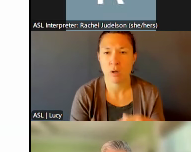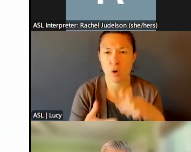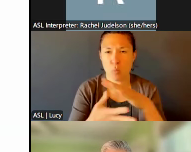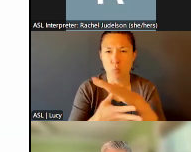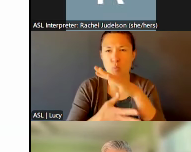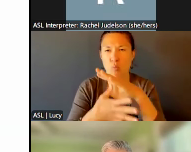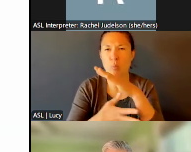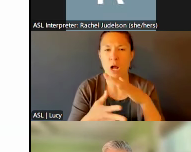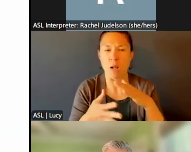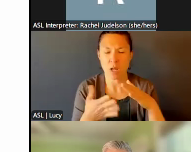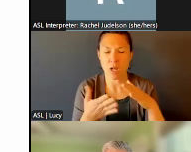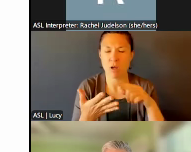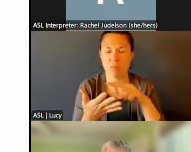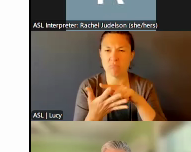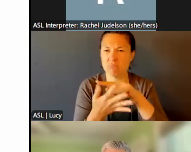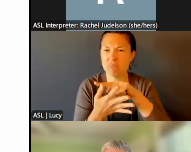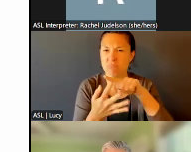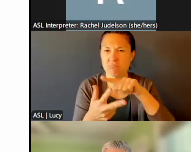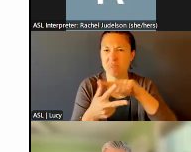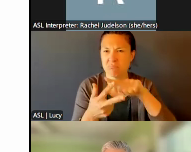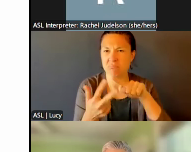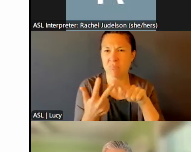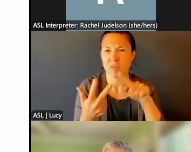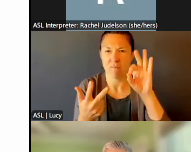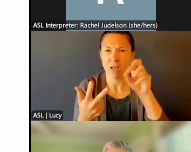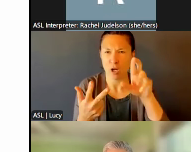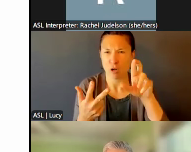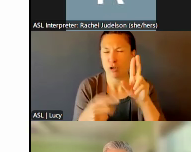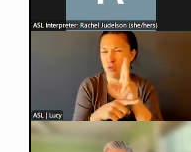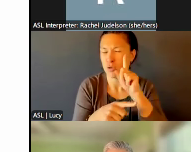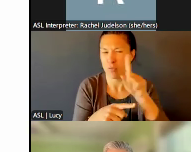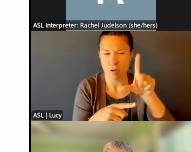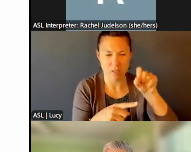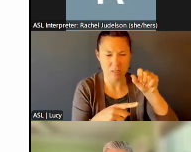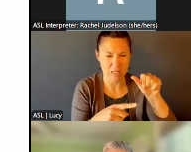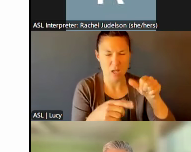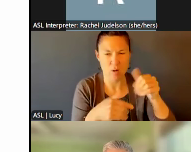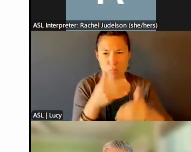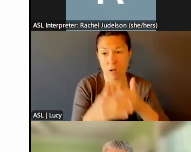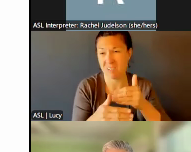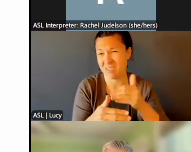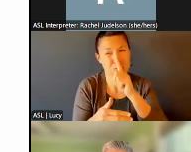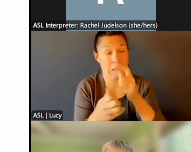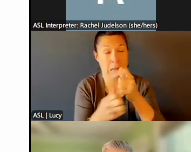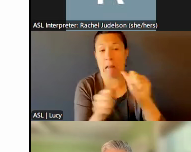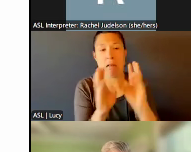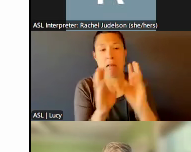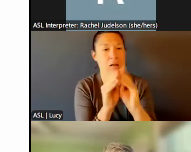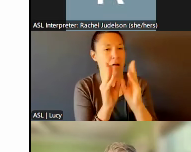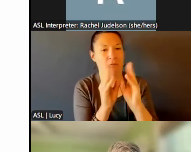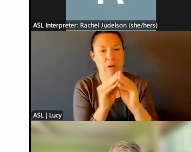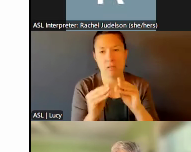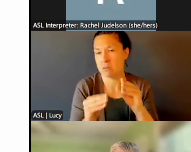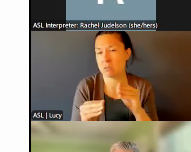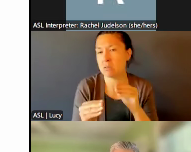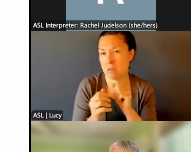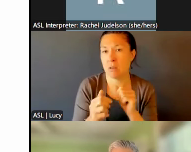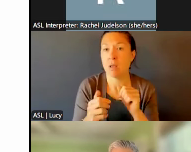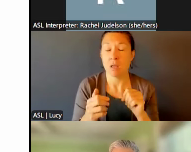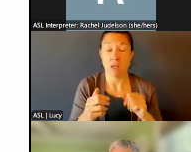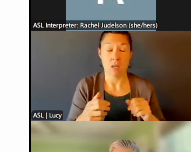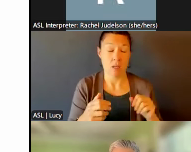can also use for the review process at just about any other conference. So when we review